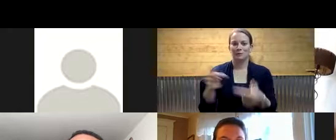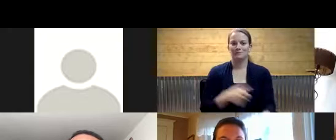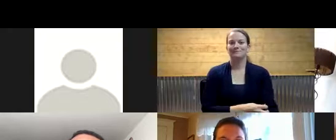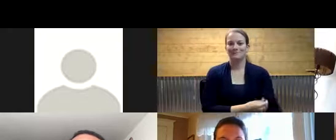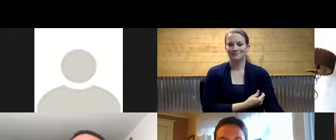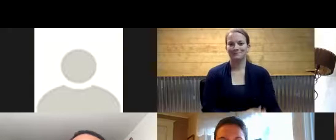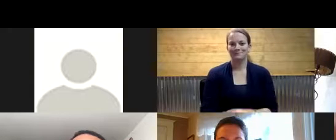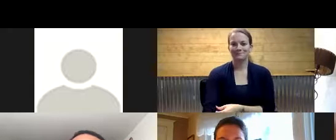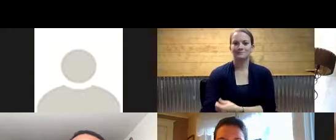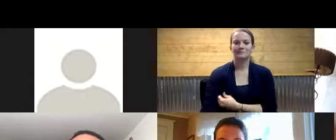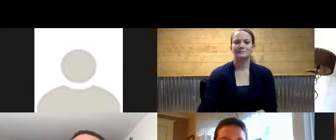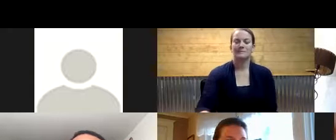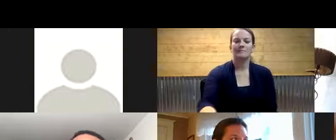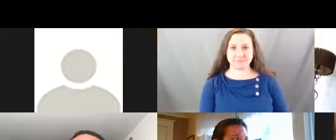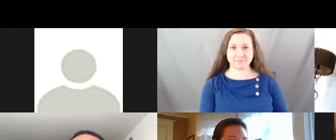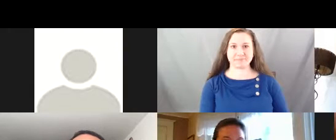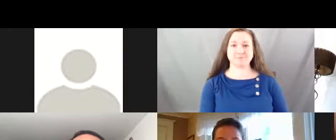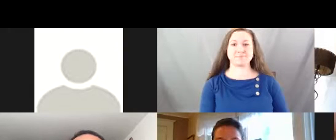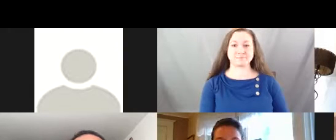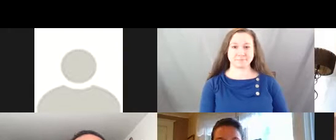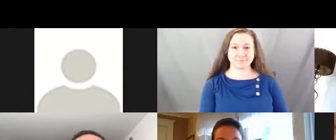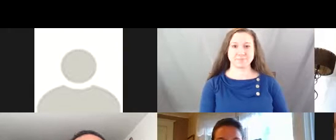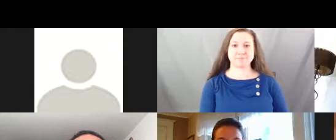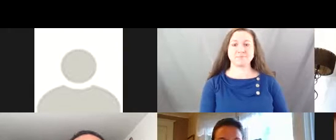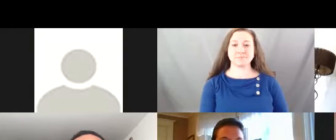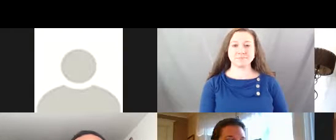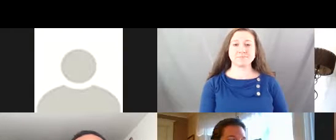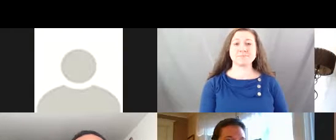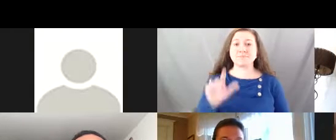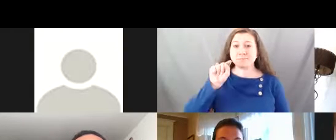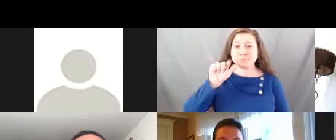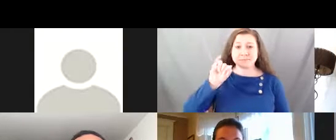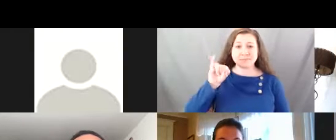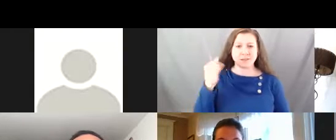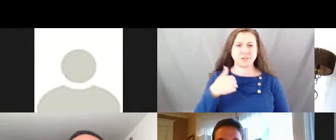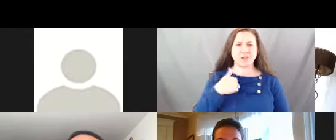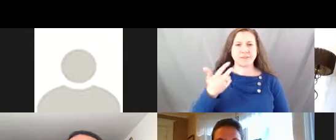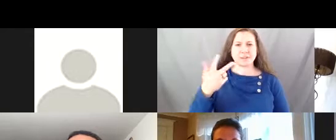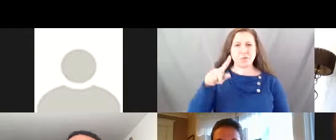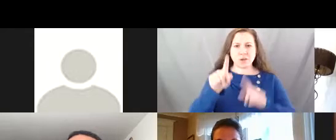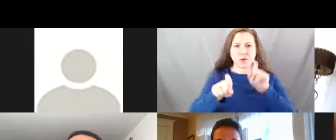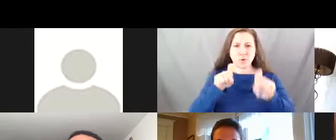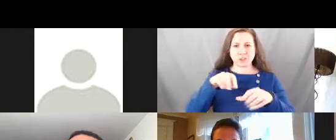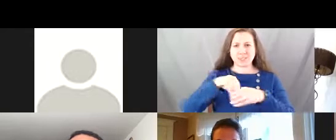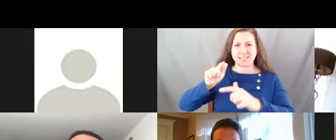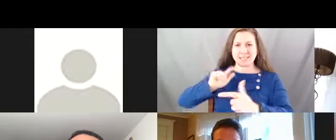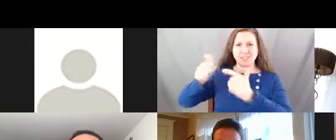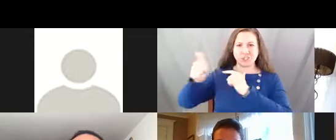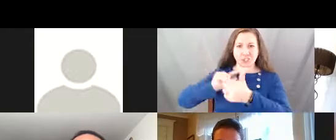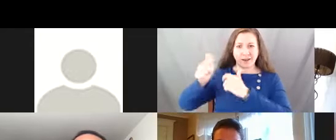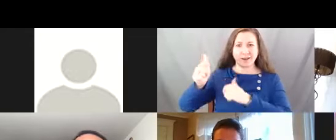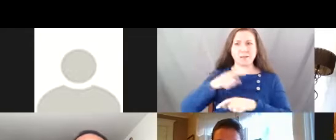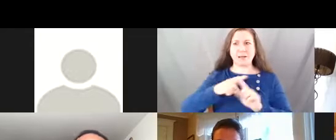I have three questions in the chat, so I'm gonna try to get to those, and then I see a hand raised from someone as